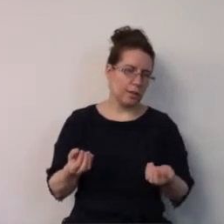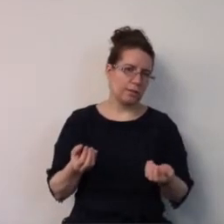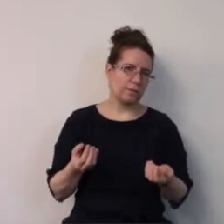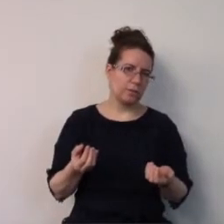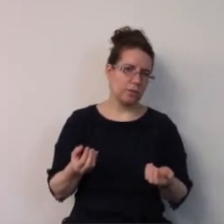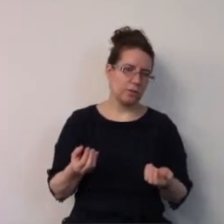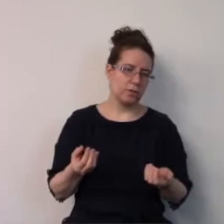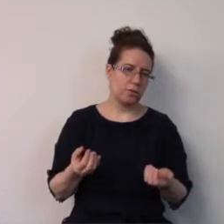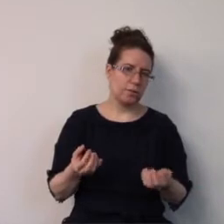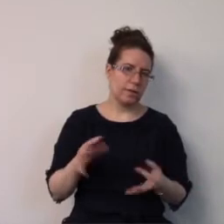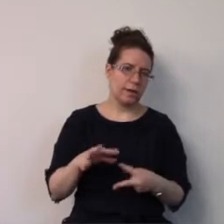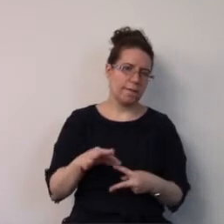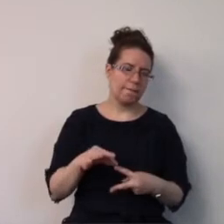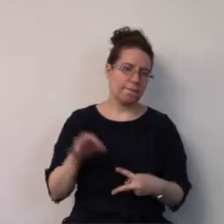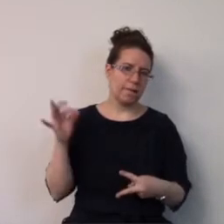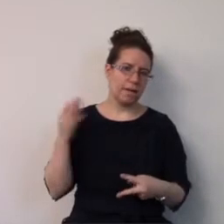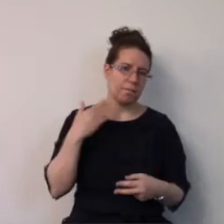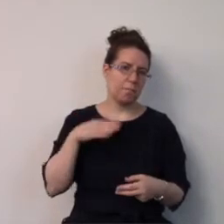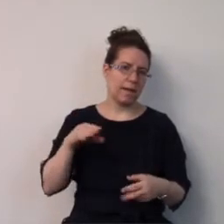actions. Because